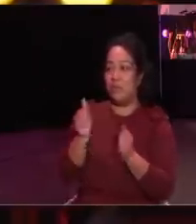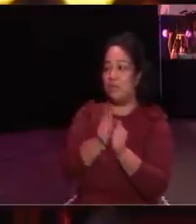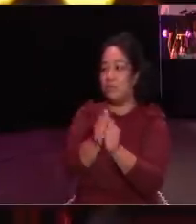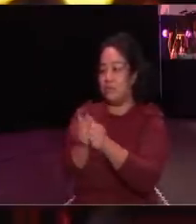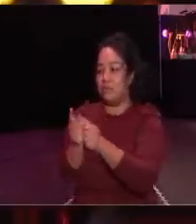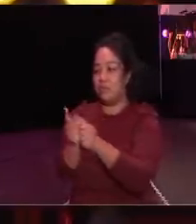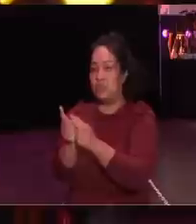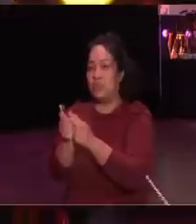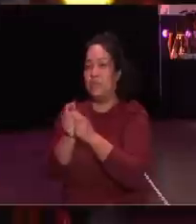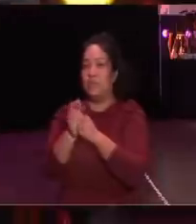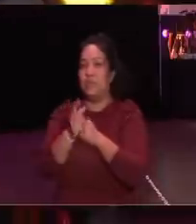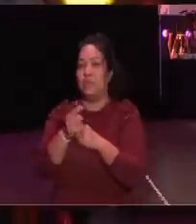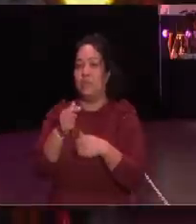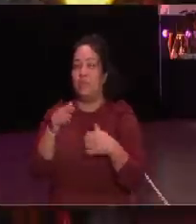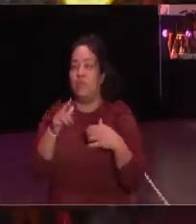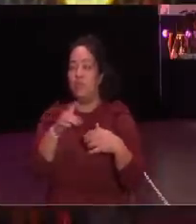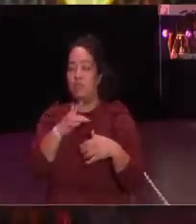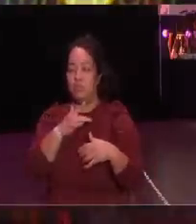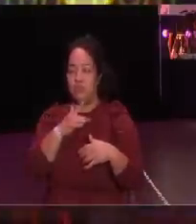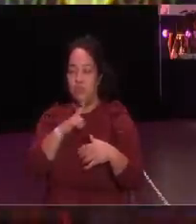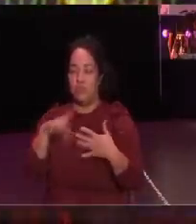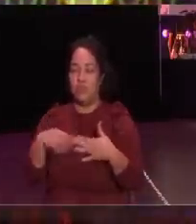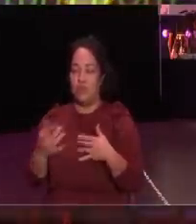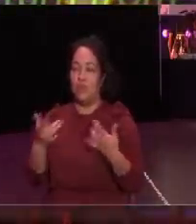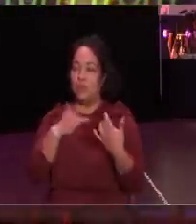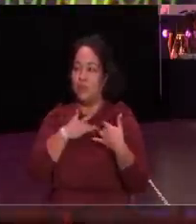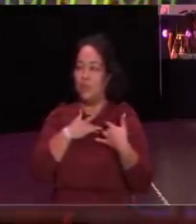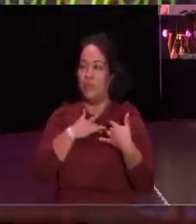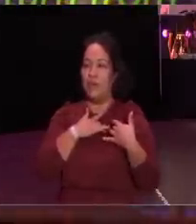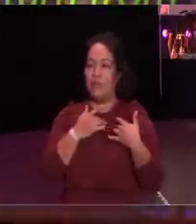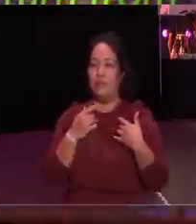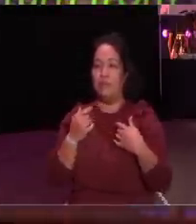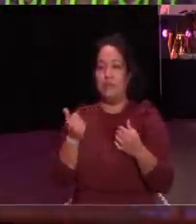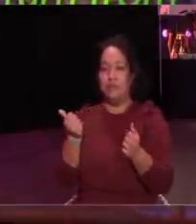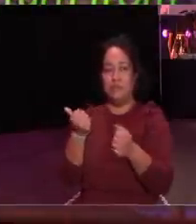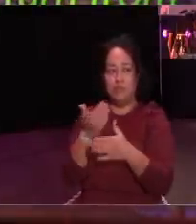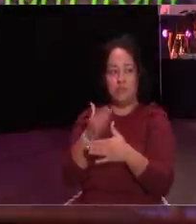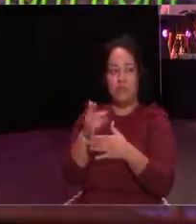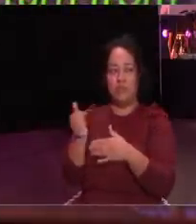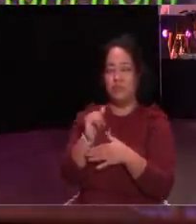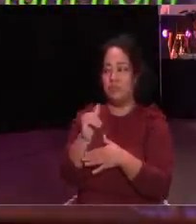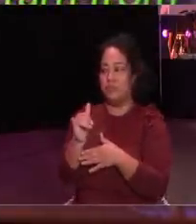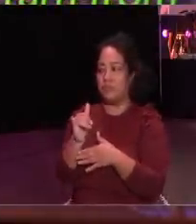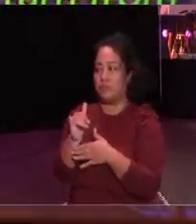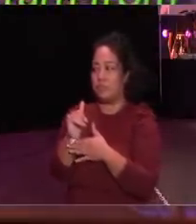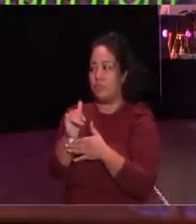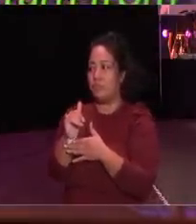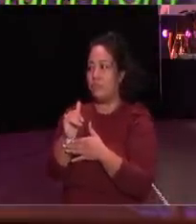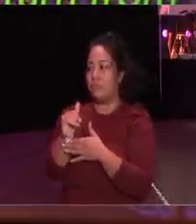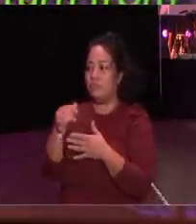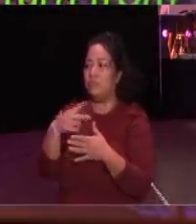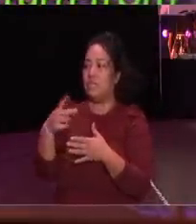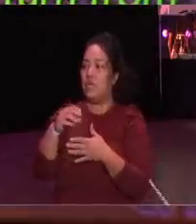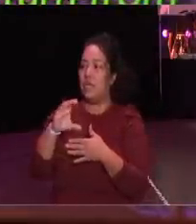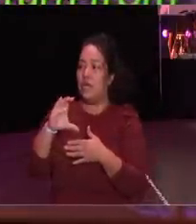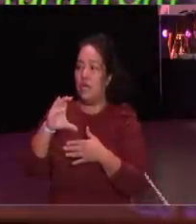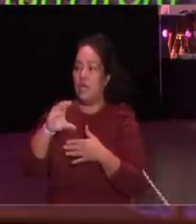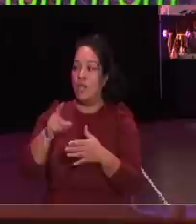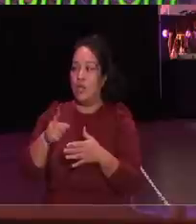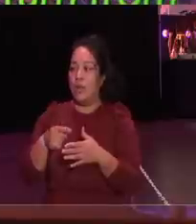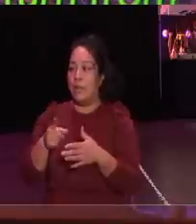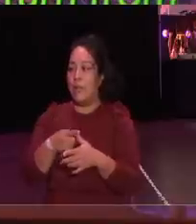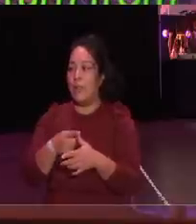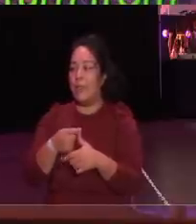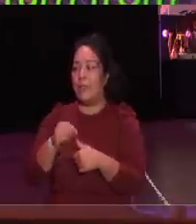has put on my heart. Dice el segundo libro de Crónicas 7. The second book of Chronicles, chapter 7. Si se humillare